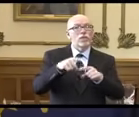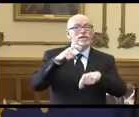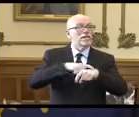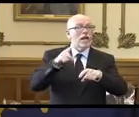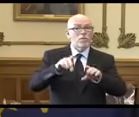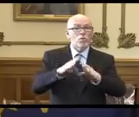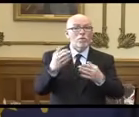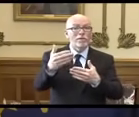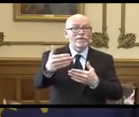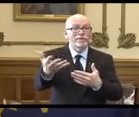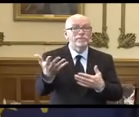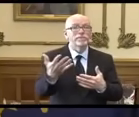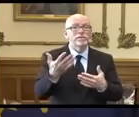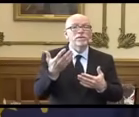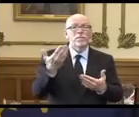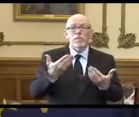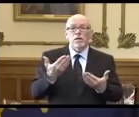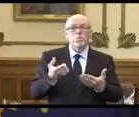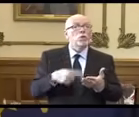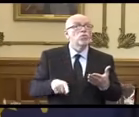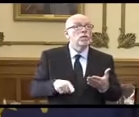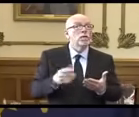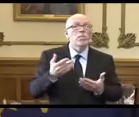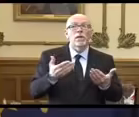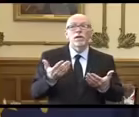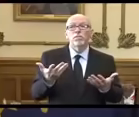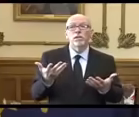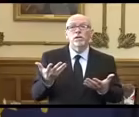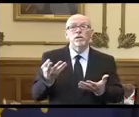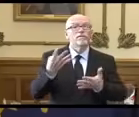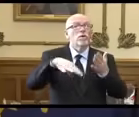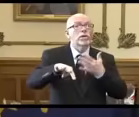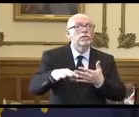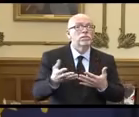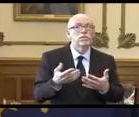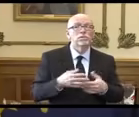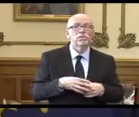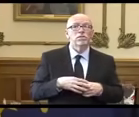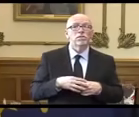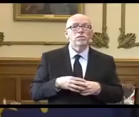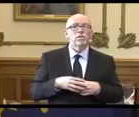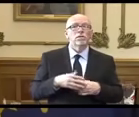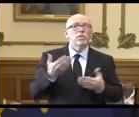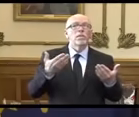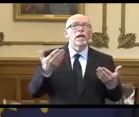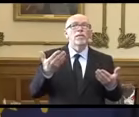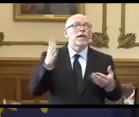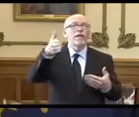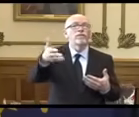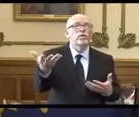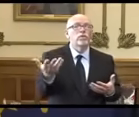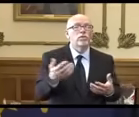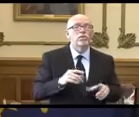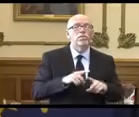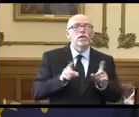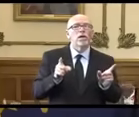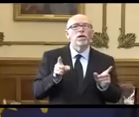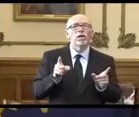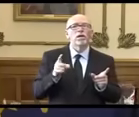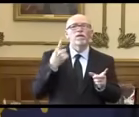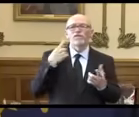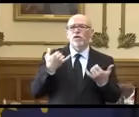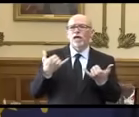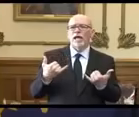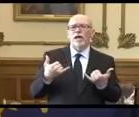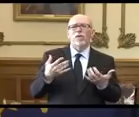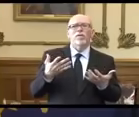comes, it may be next week, it may be 4 weeks from now, it may be after that. But in the meantime,